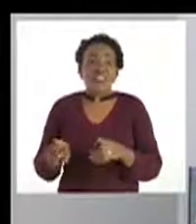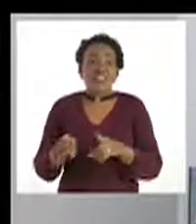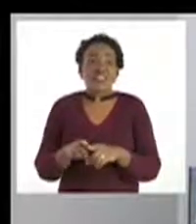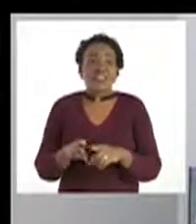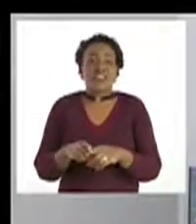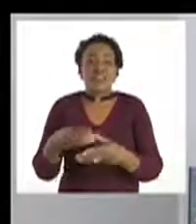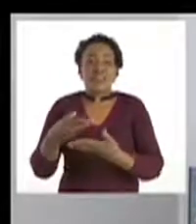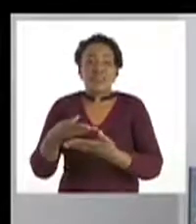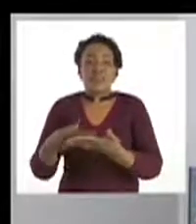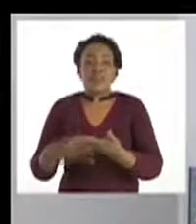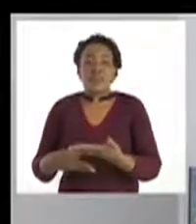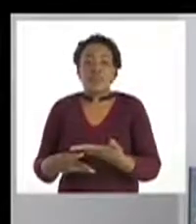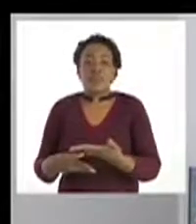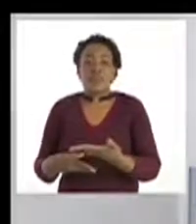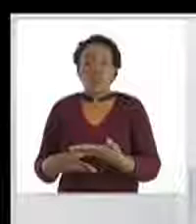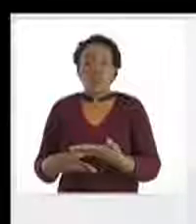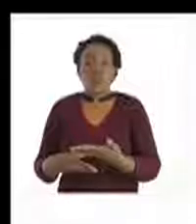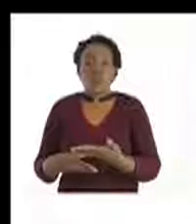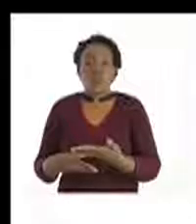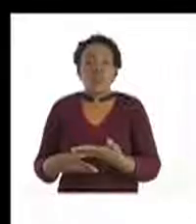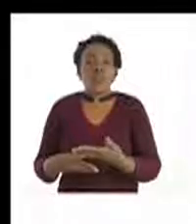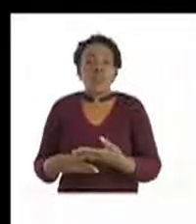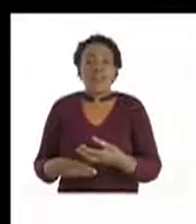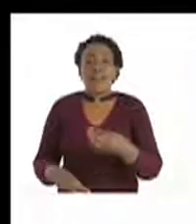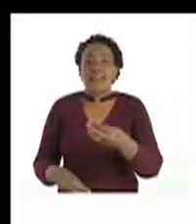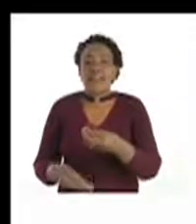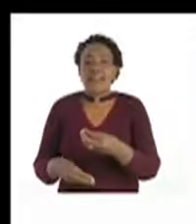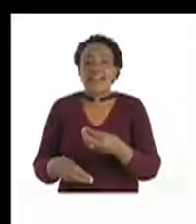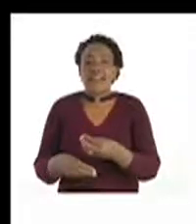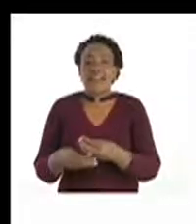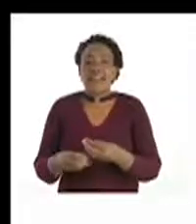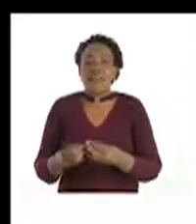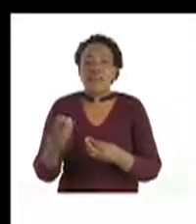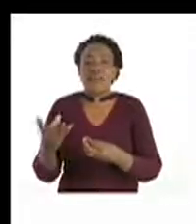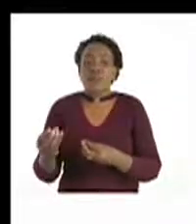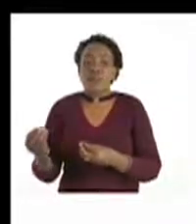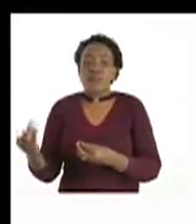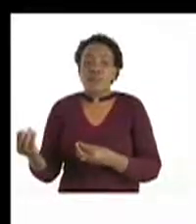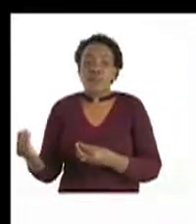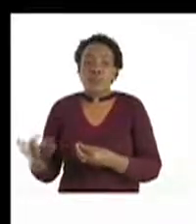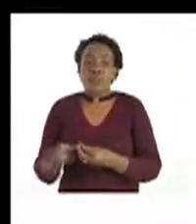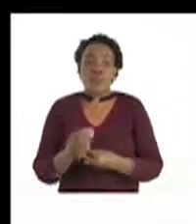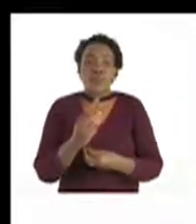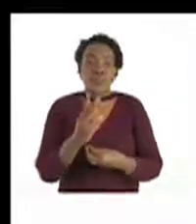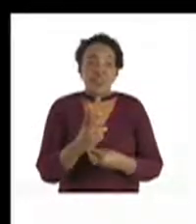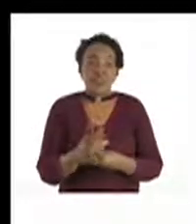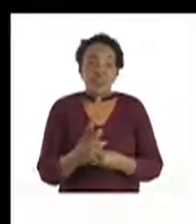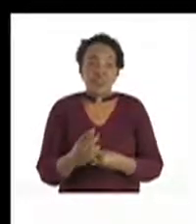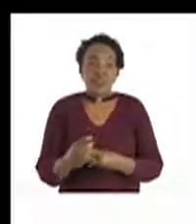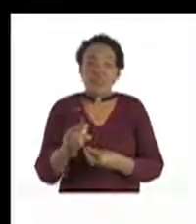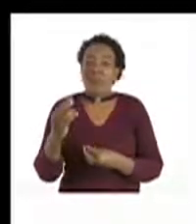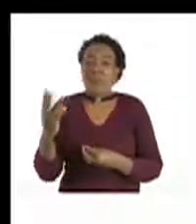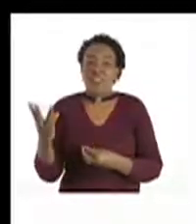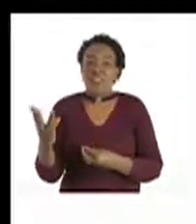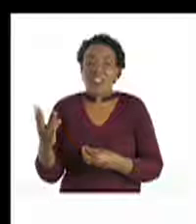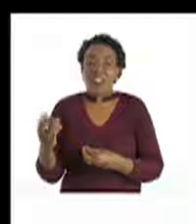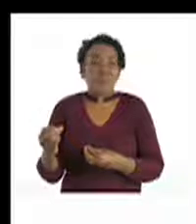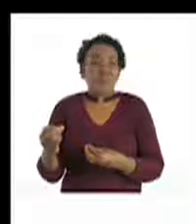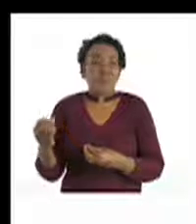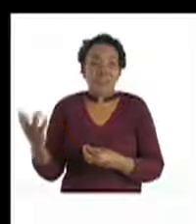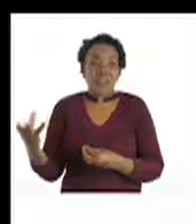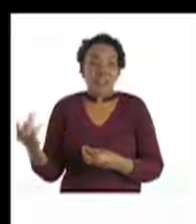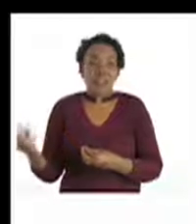booklet, making more than one. So there will be 2, there can be 3,